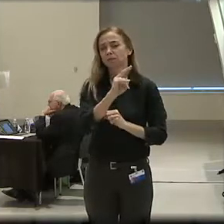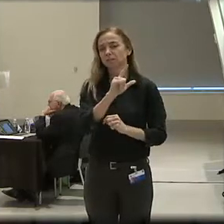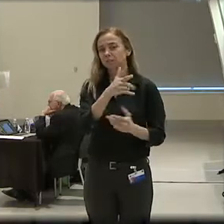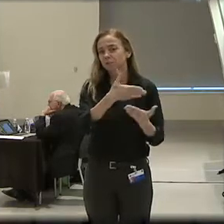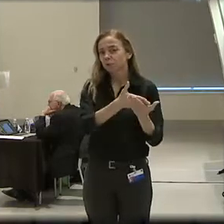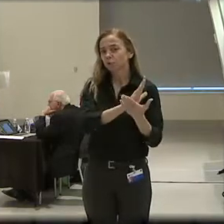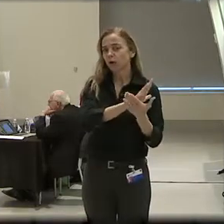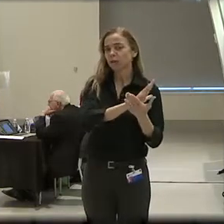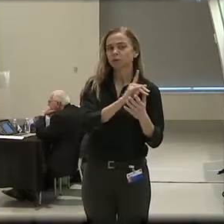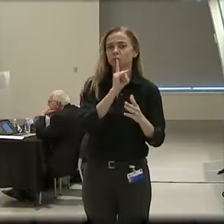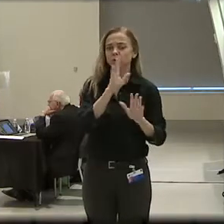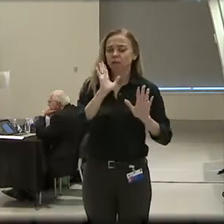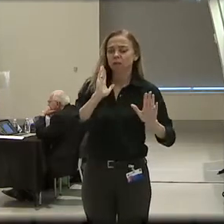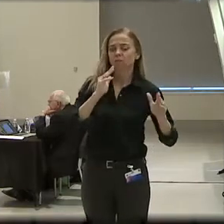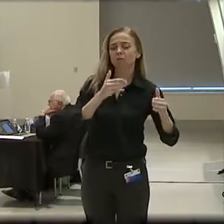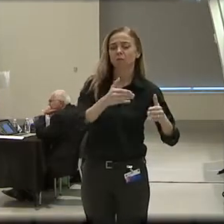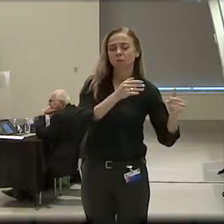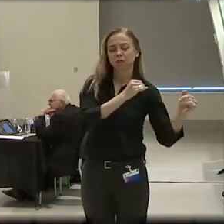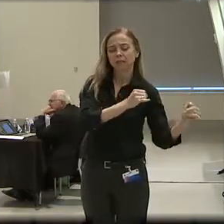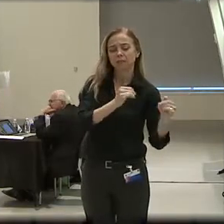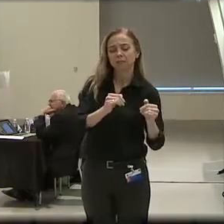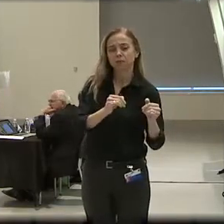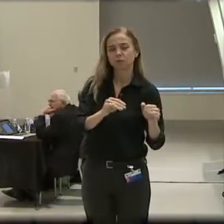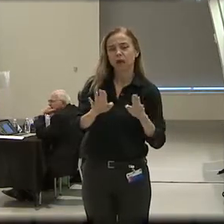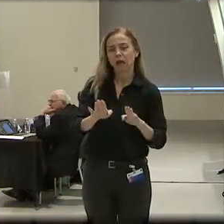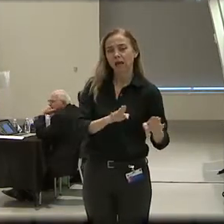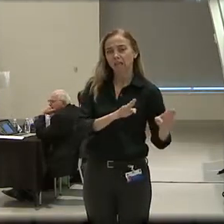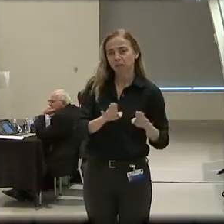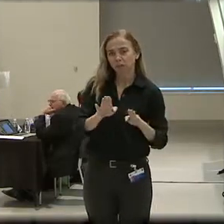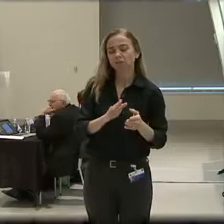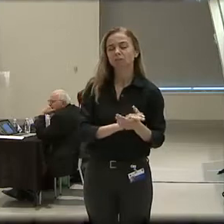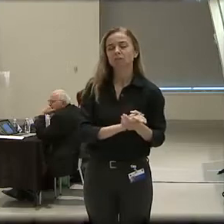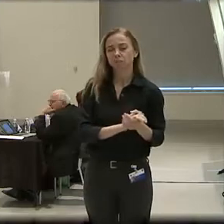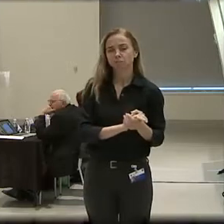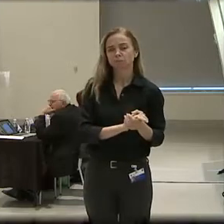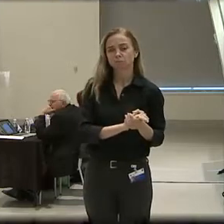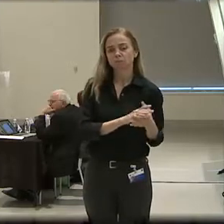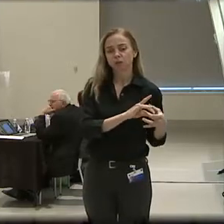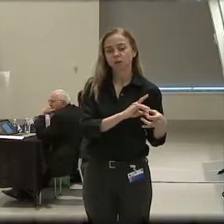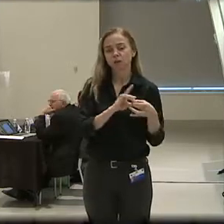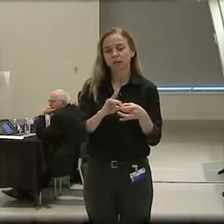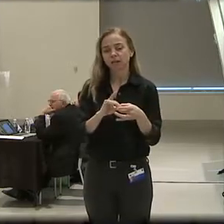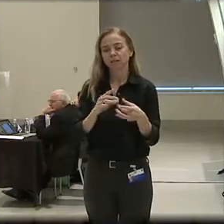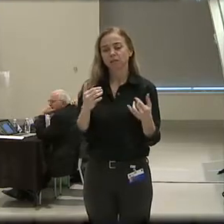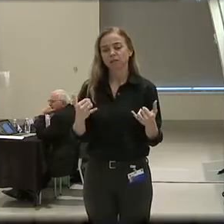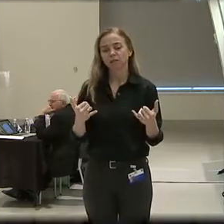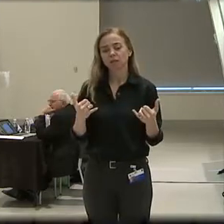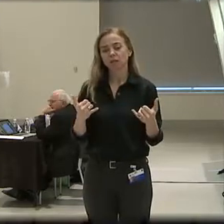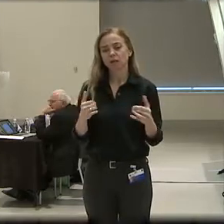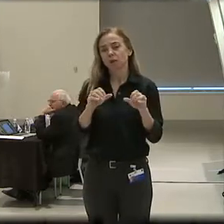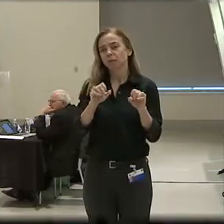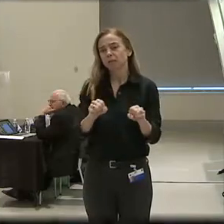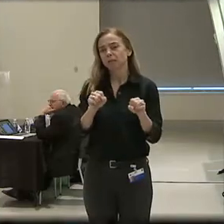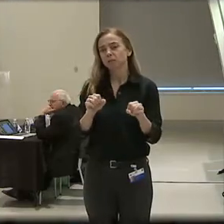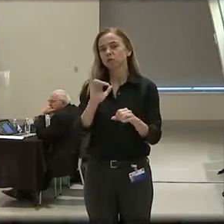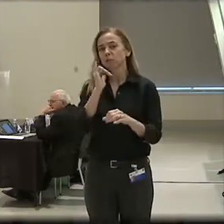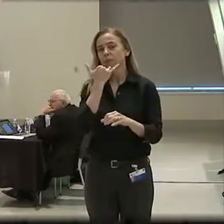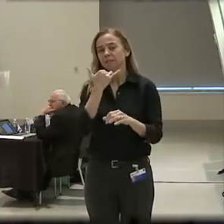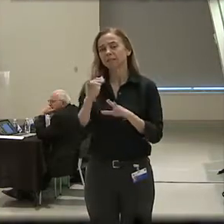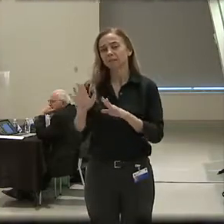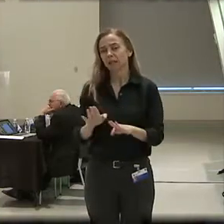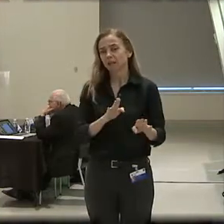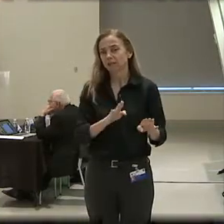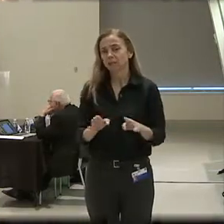on the individual actions of an officer, either related to a use of force or potential misconduct.